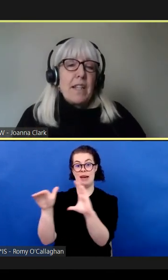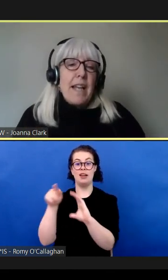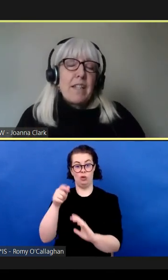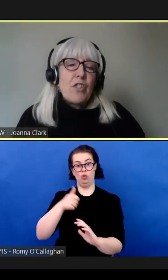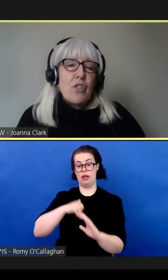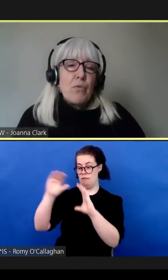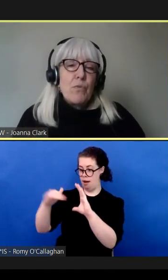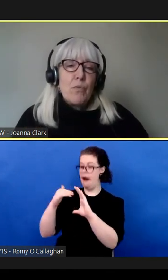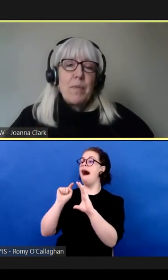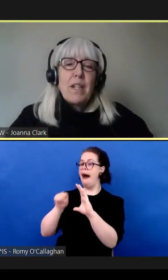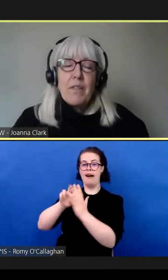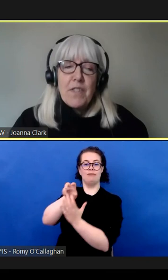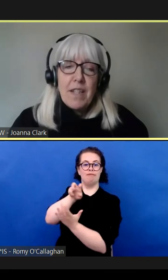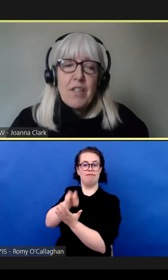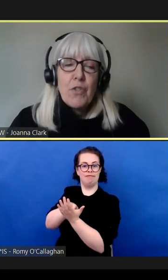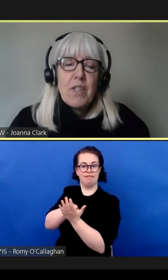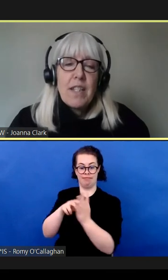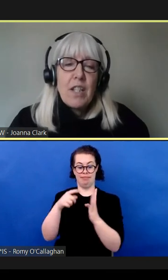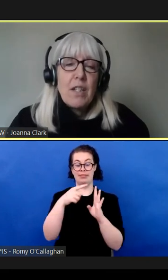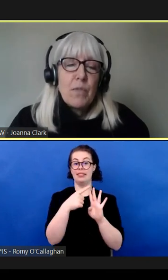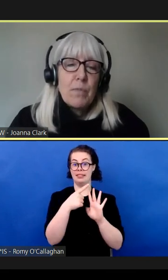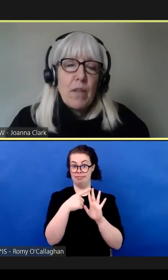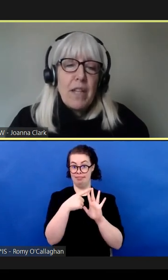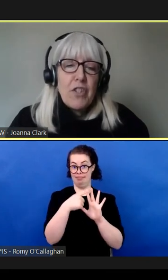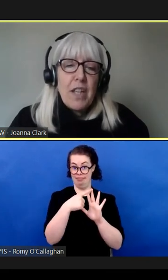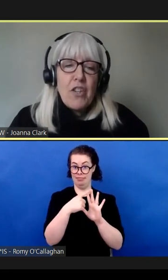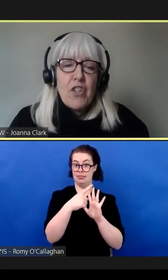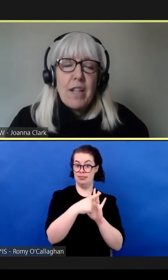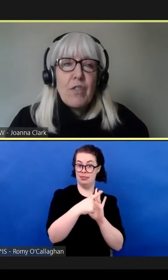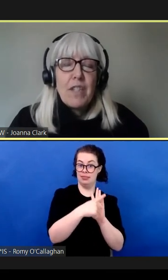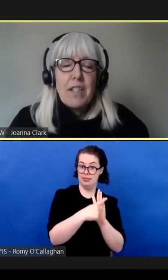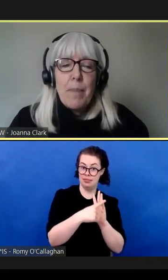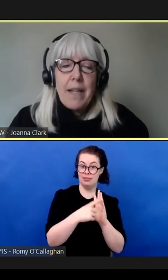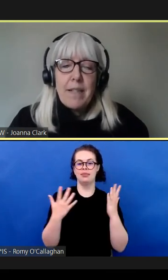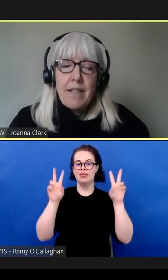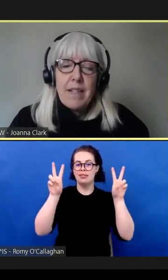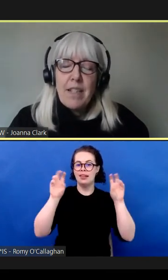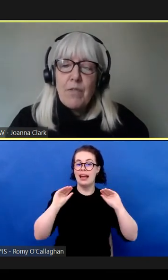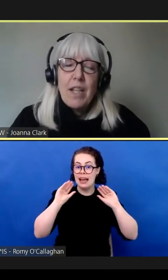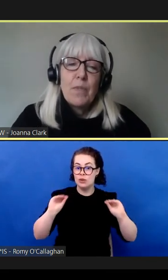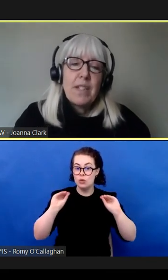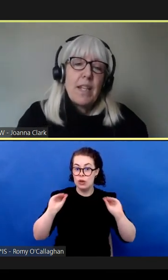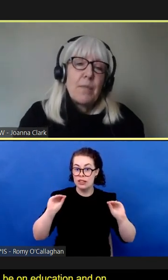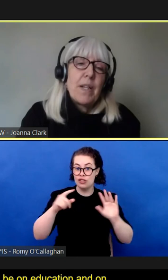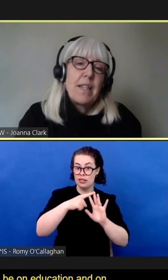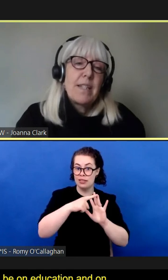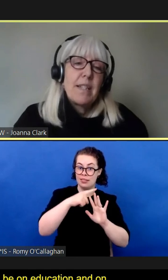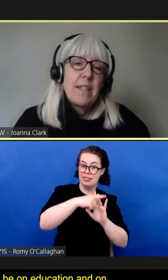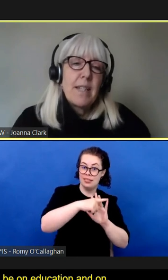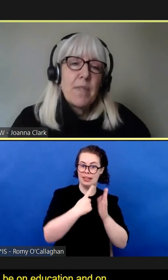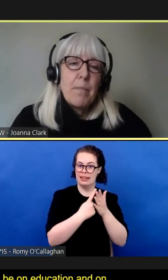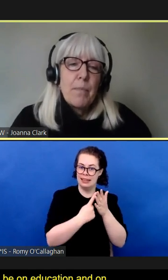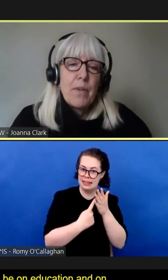The next two webinars after that, as you can see, will be on education and on independence. So they will take place